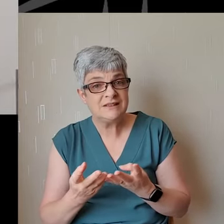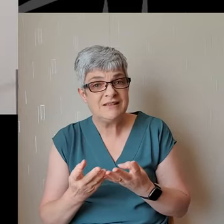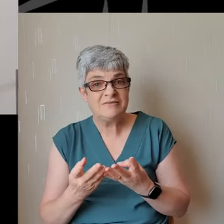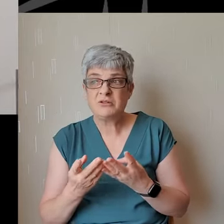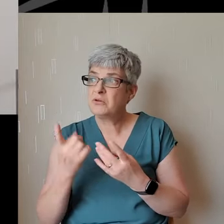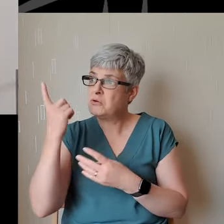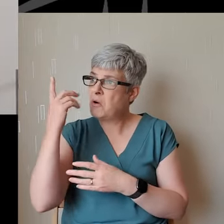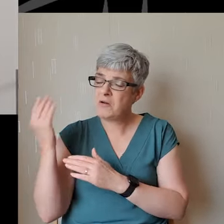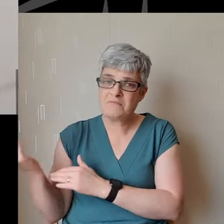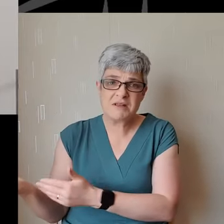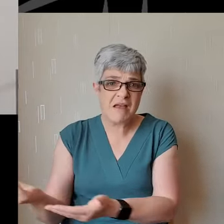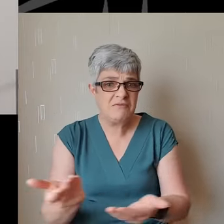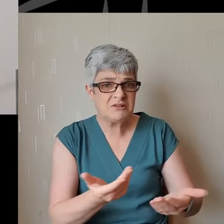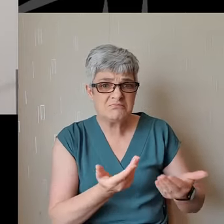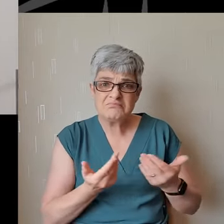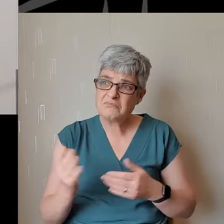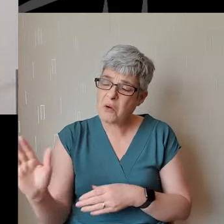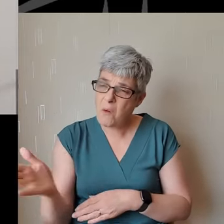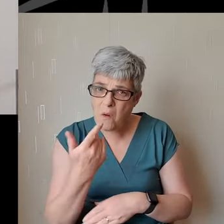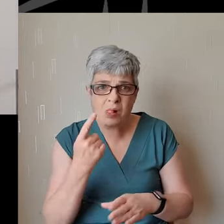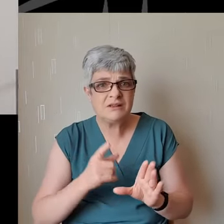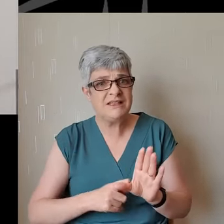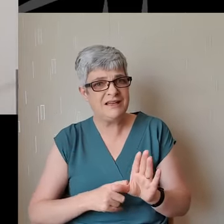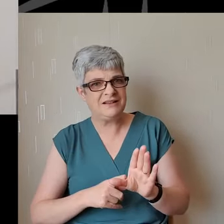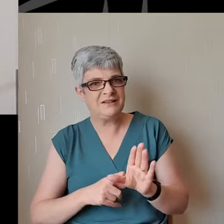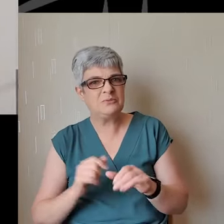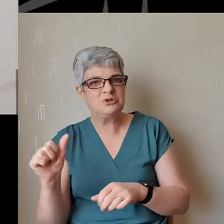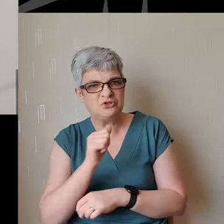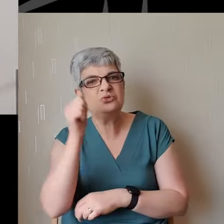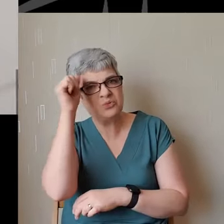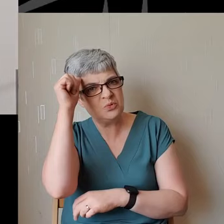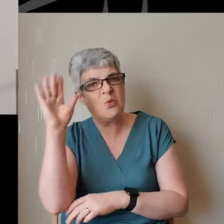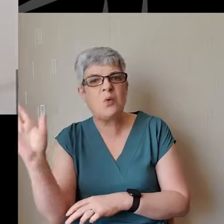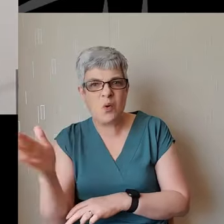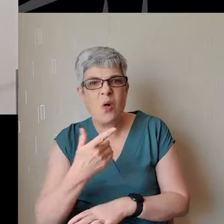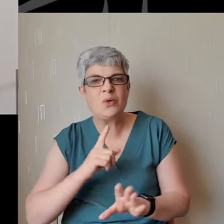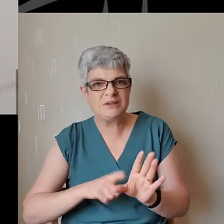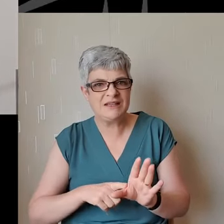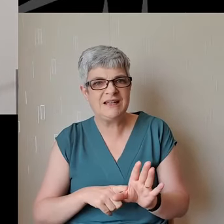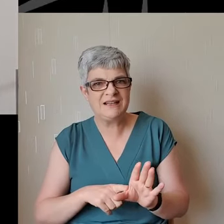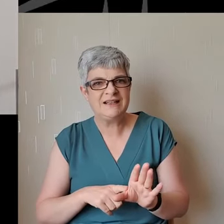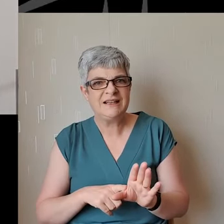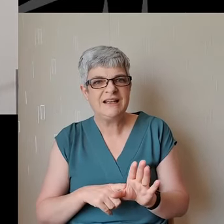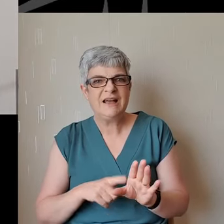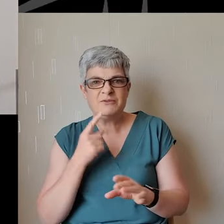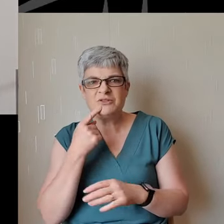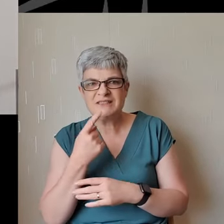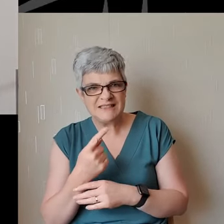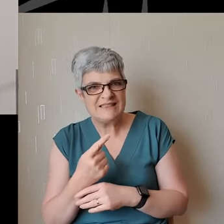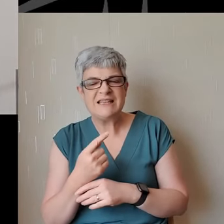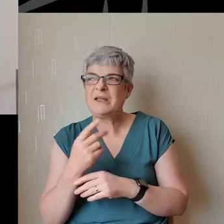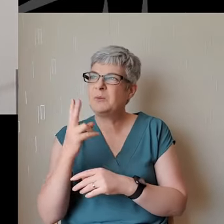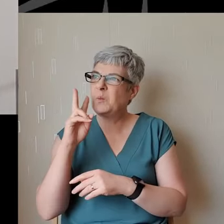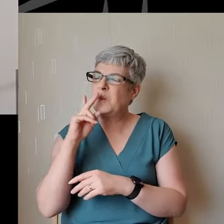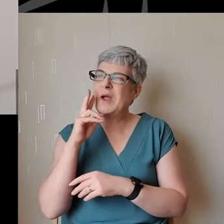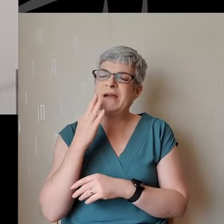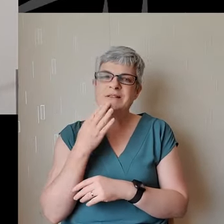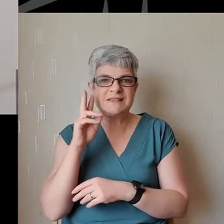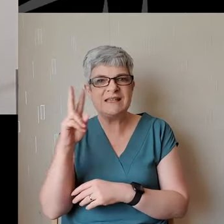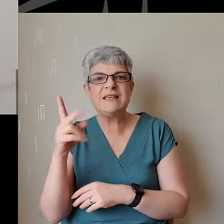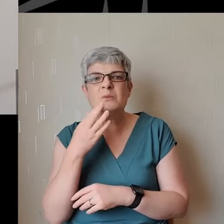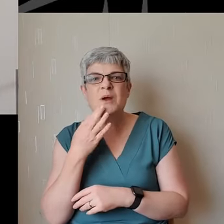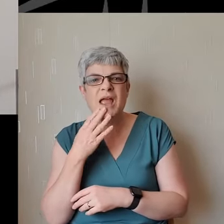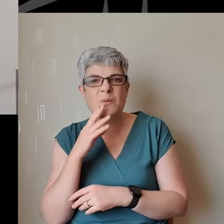all year round, and something for us to know all year round, and something that we receive not just by focusing on the birth of Christ, but